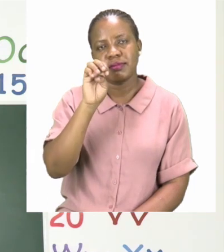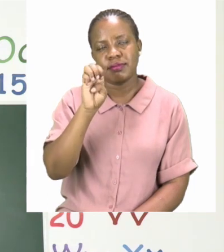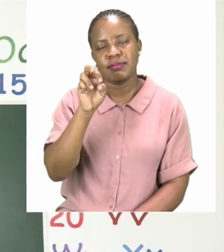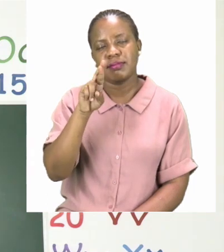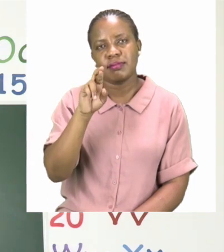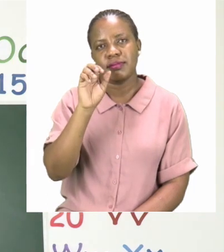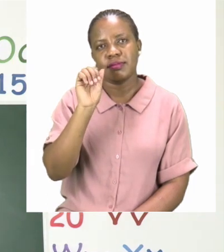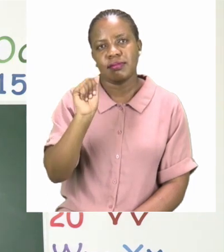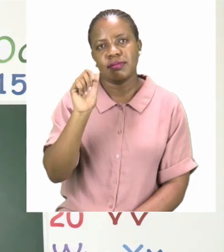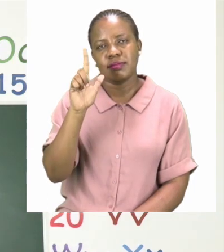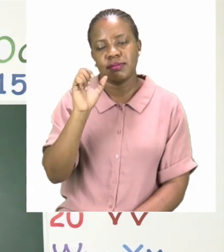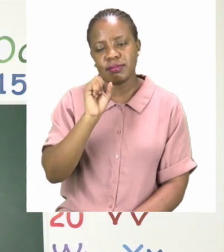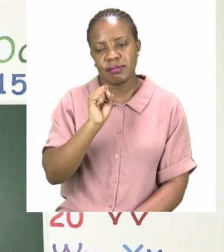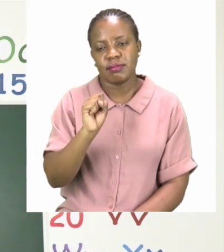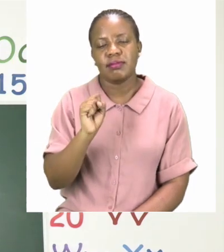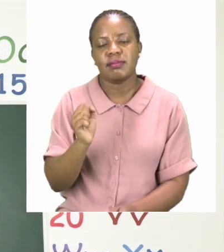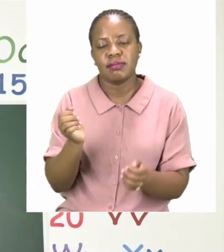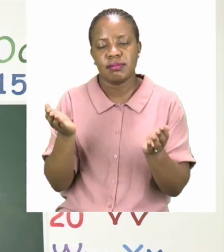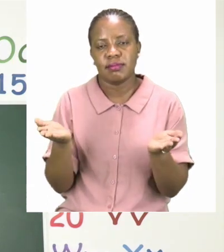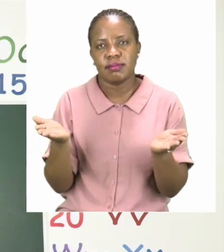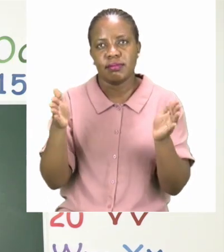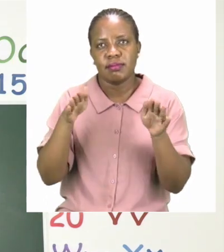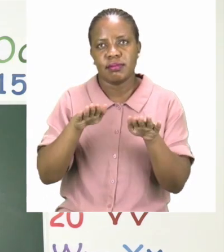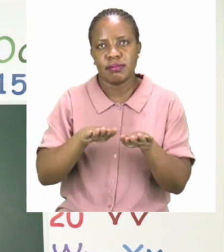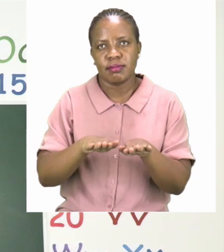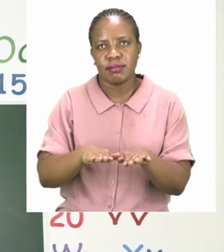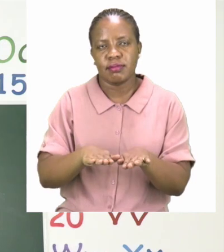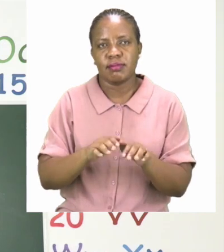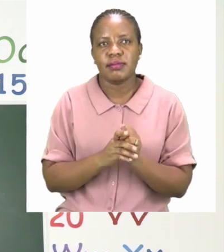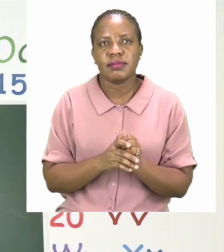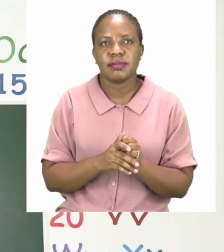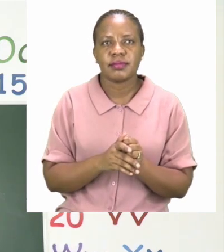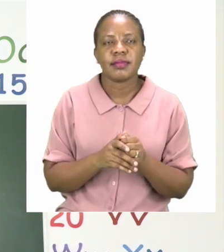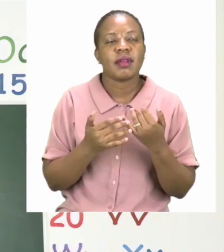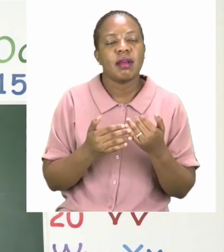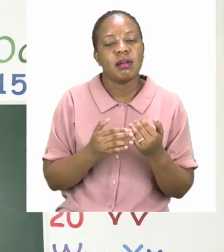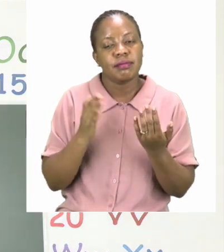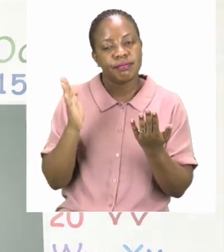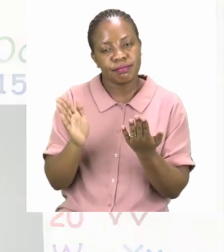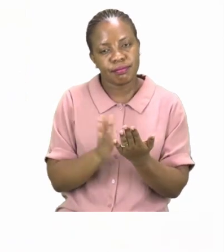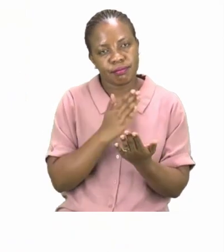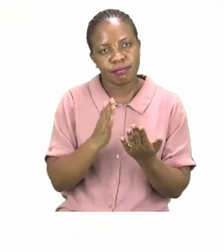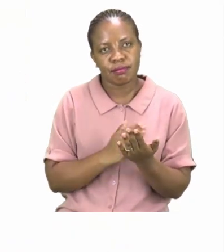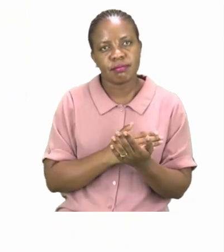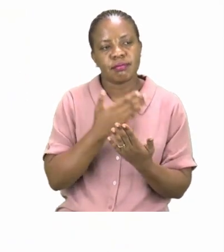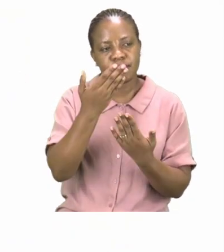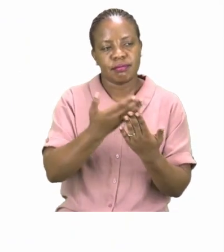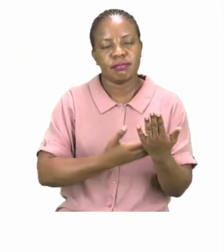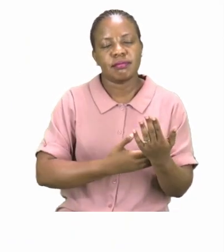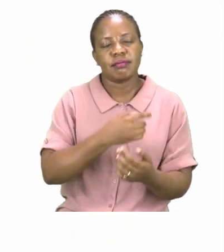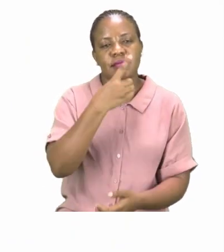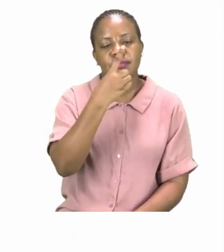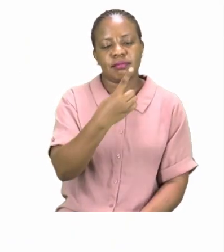yourself. Now, let us go to the next page, page 18.